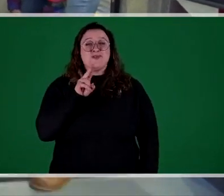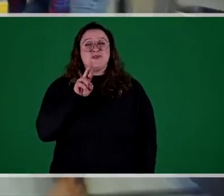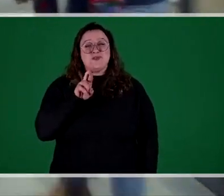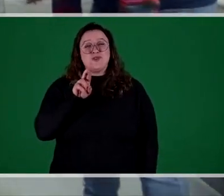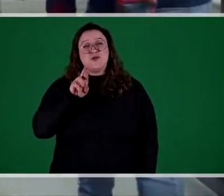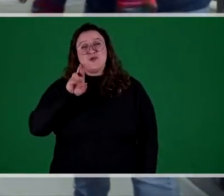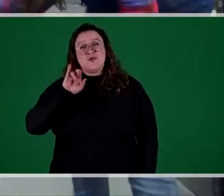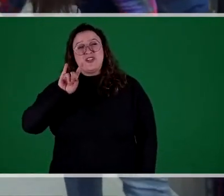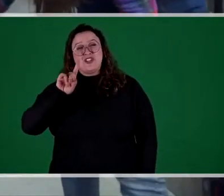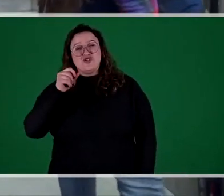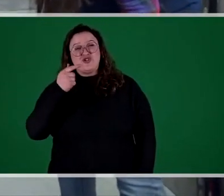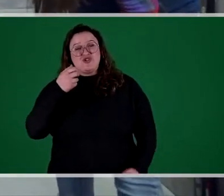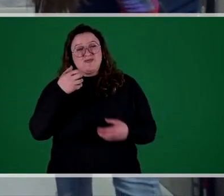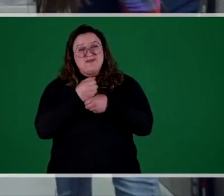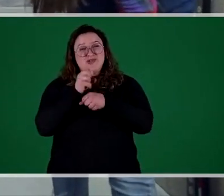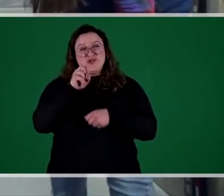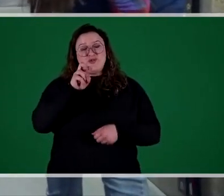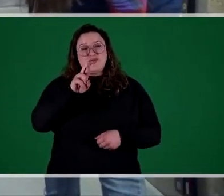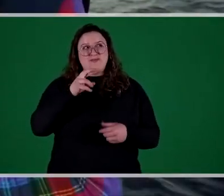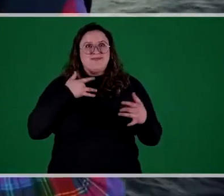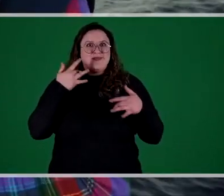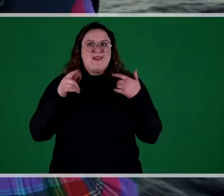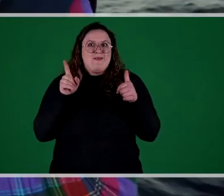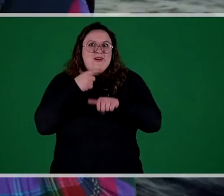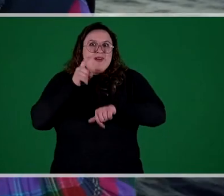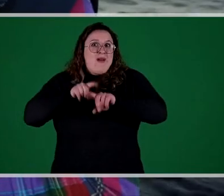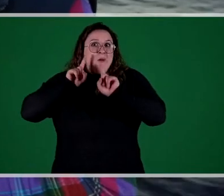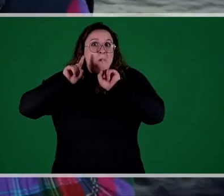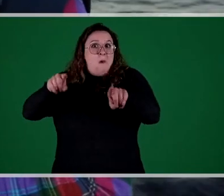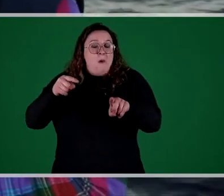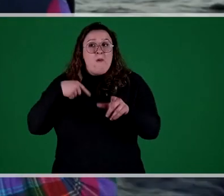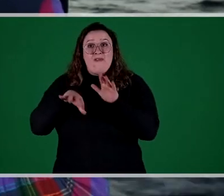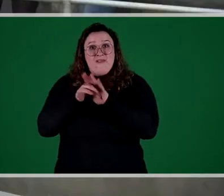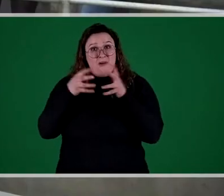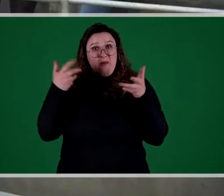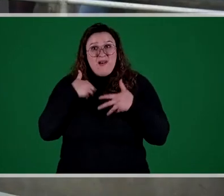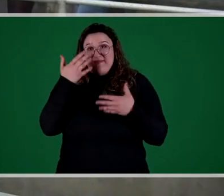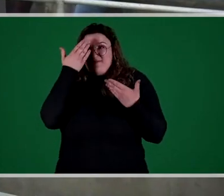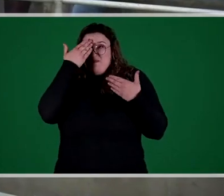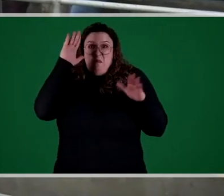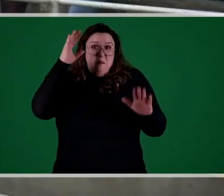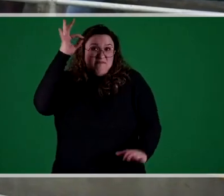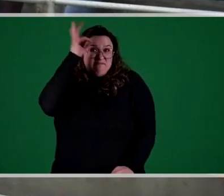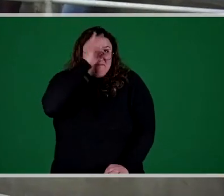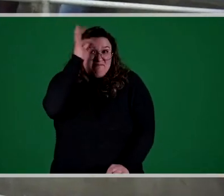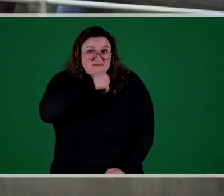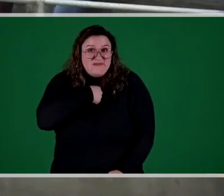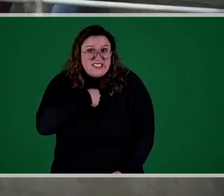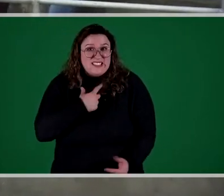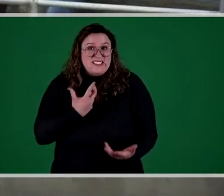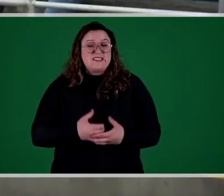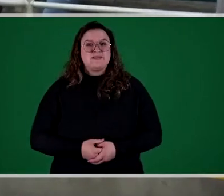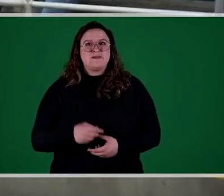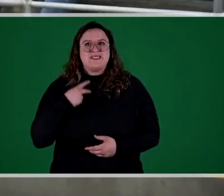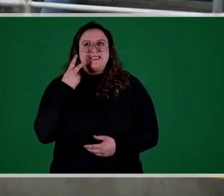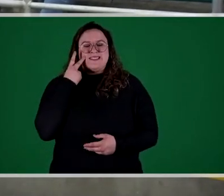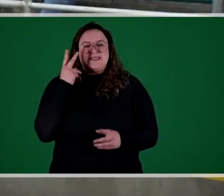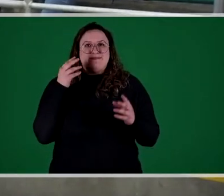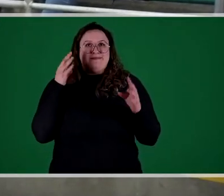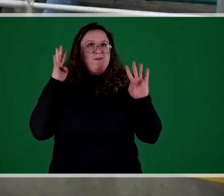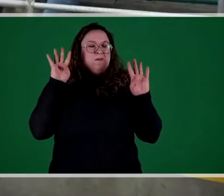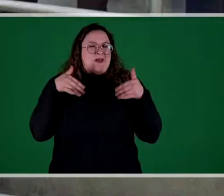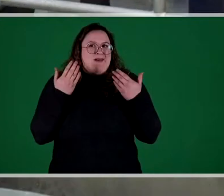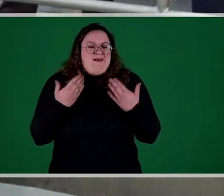before. I'm really, really excited. And I don't really know what we're gonna find. We're gonna see some crazy stuff.